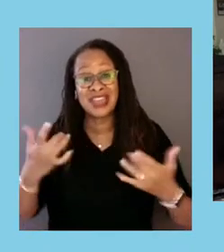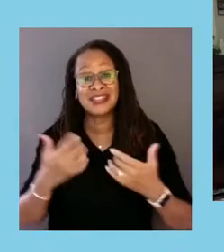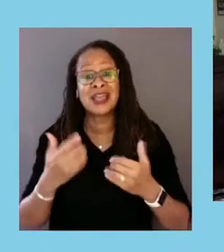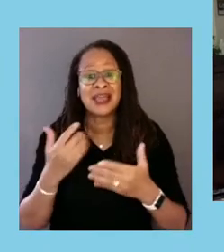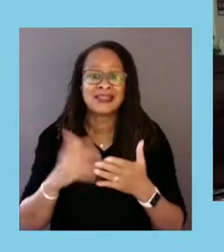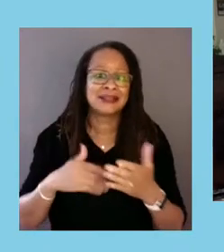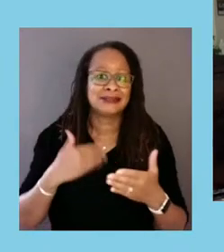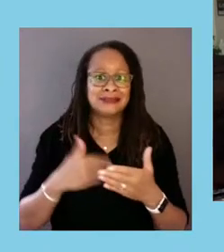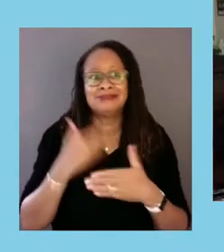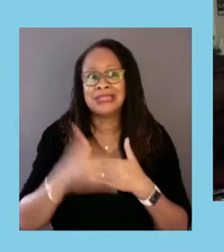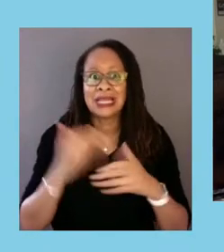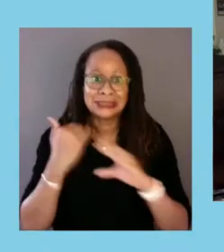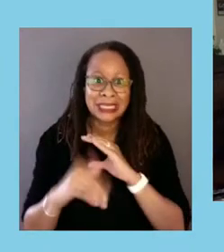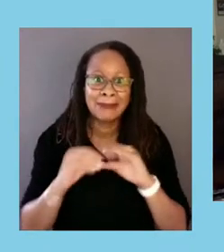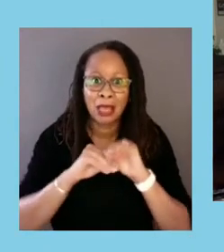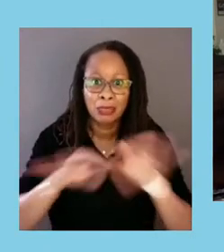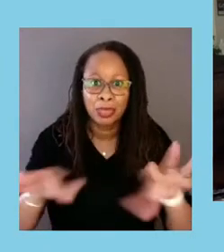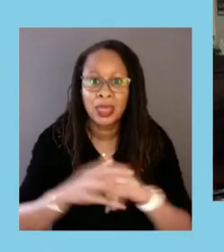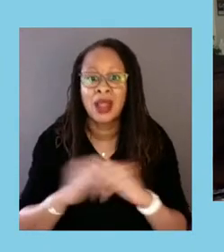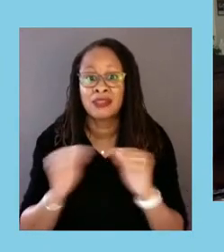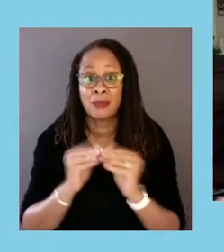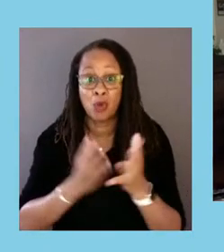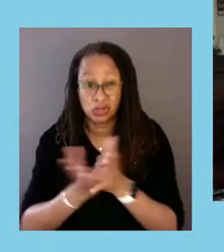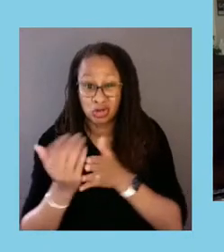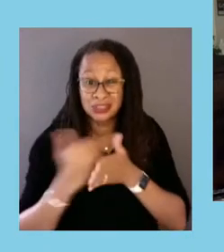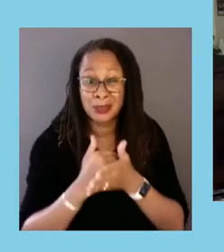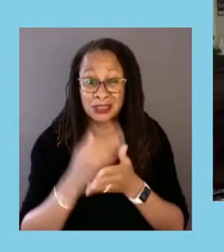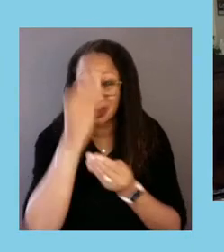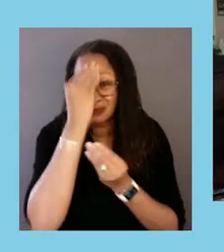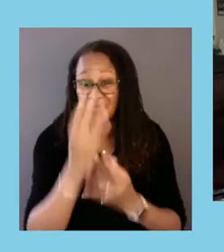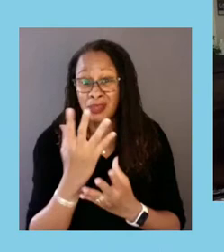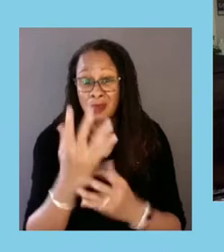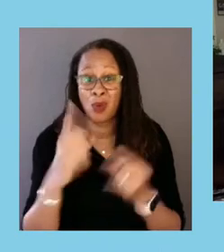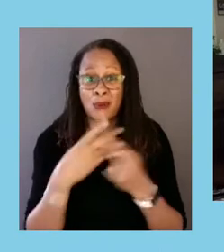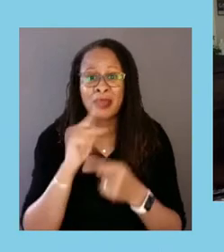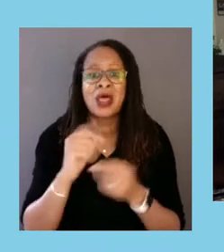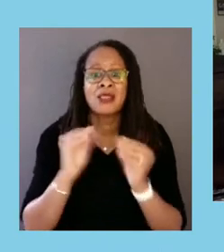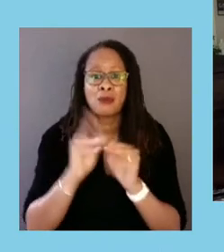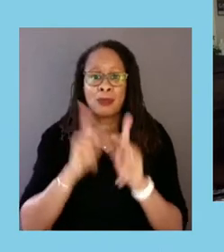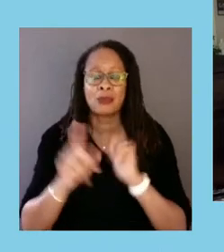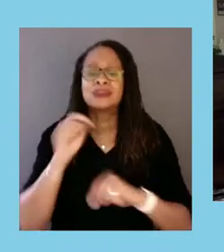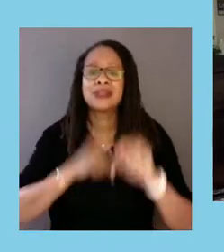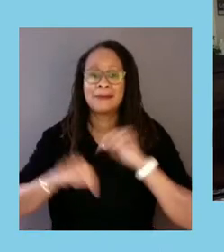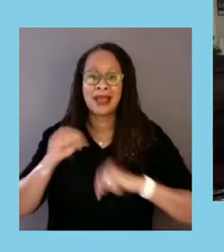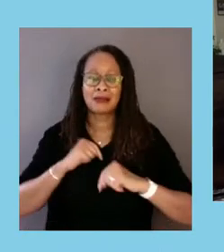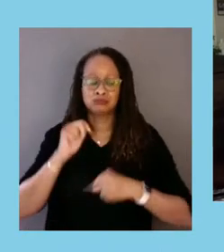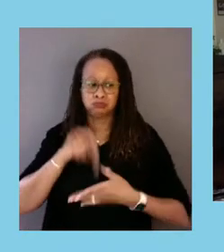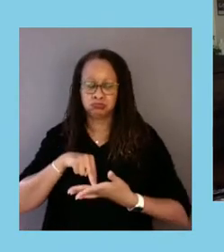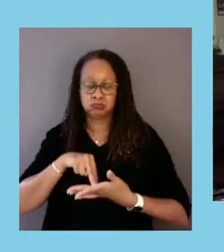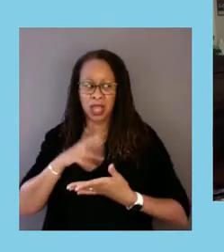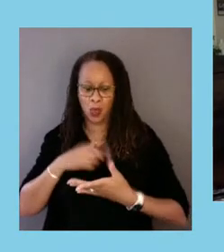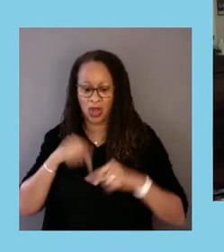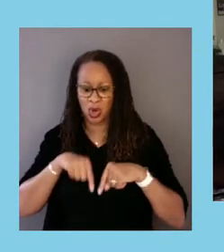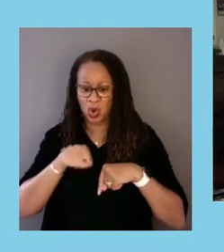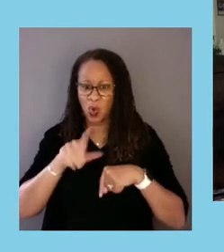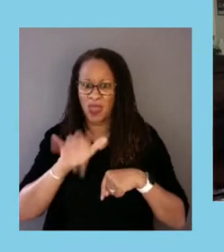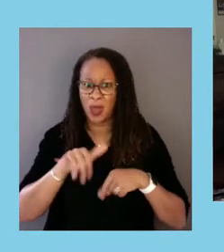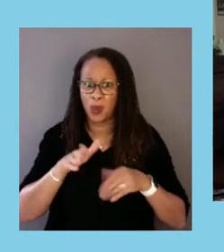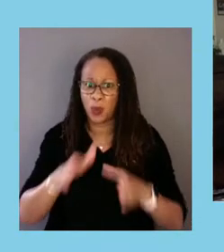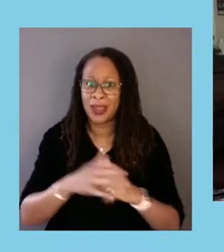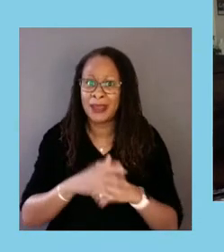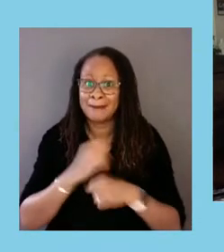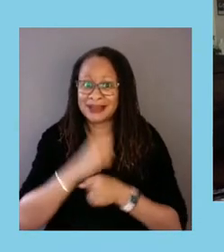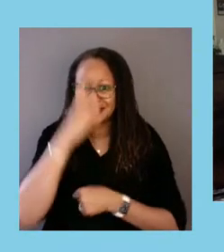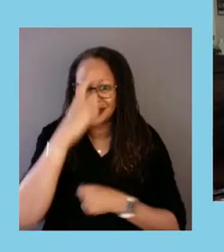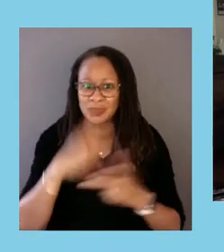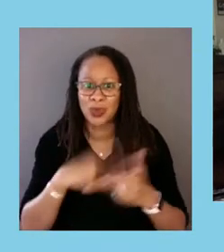more transparent we can be about it, the more people will step back and say, okay, do I really want to go down this road? Does this make sense? What kind of support